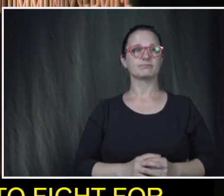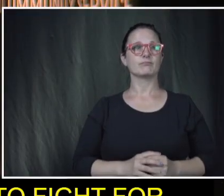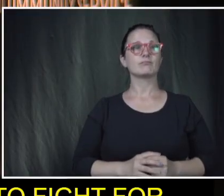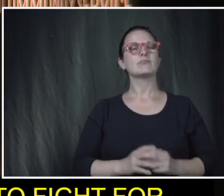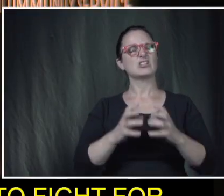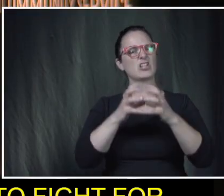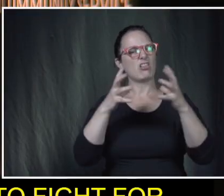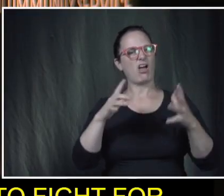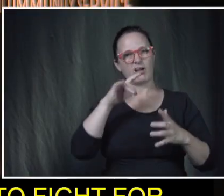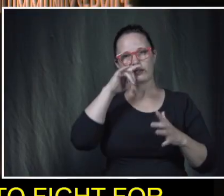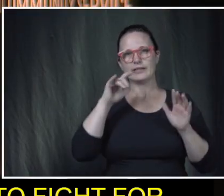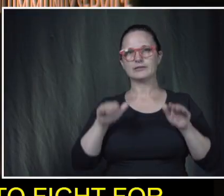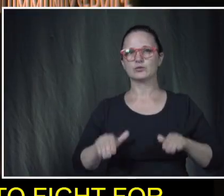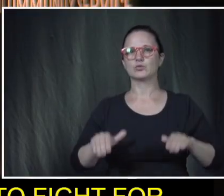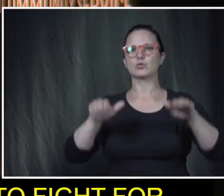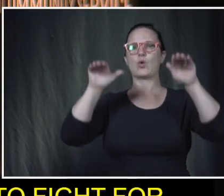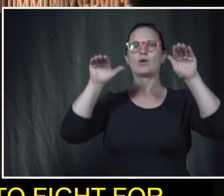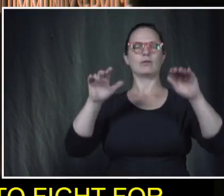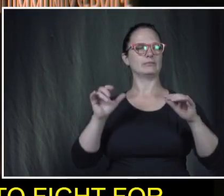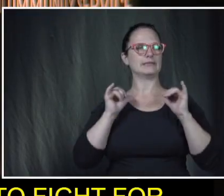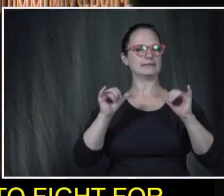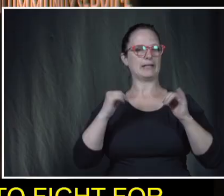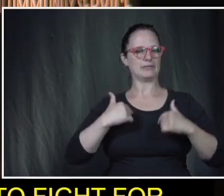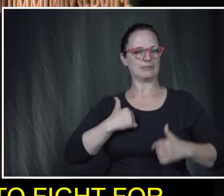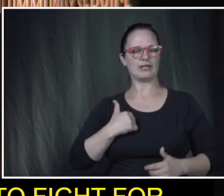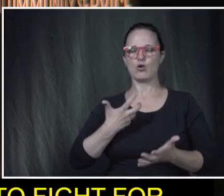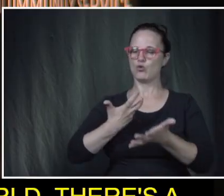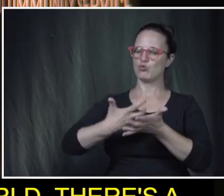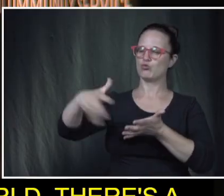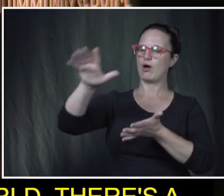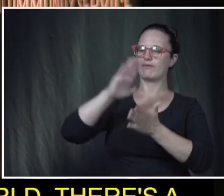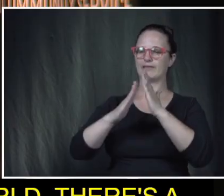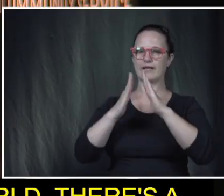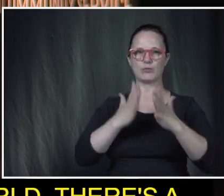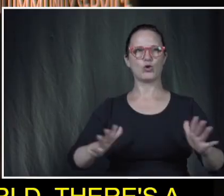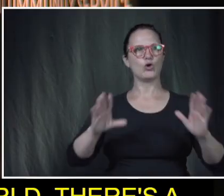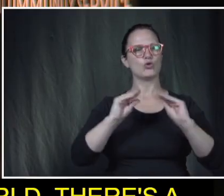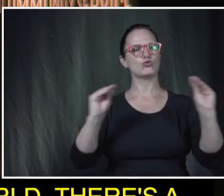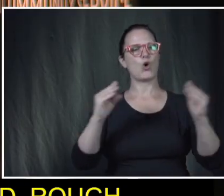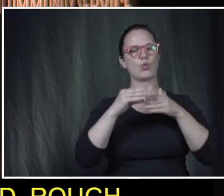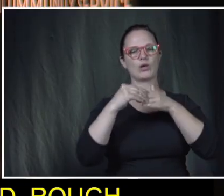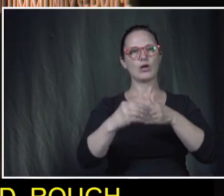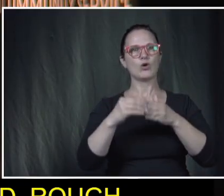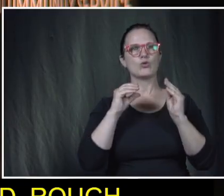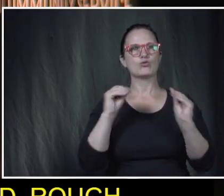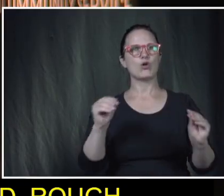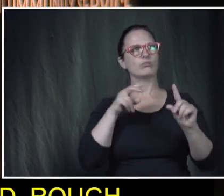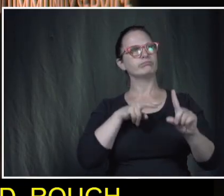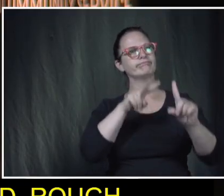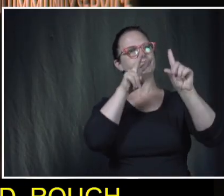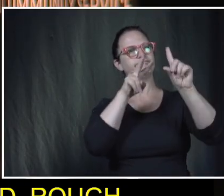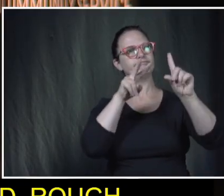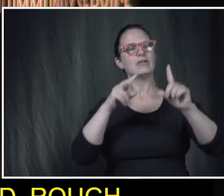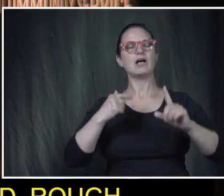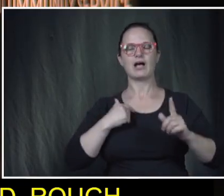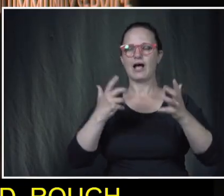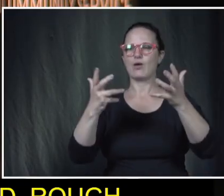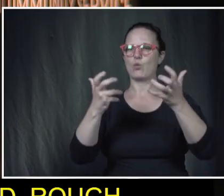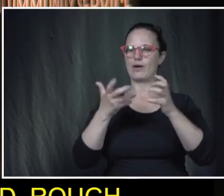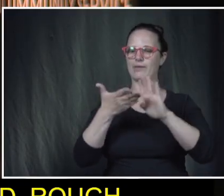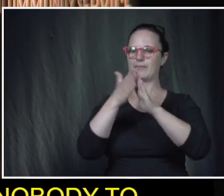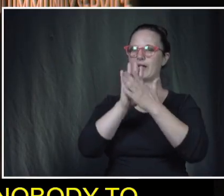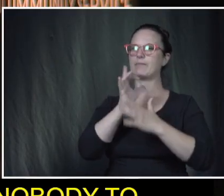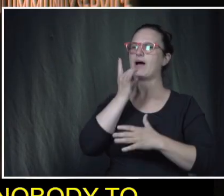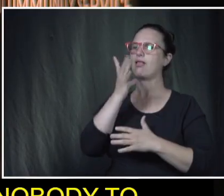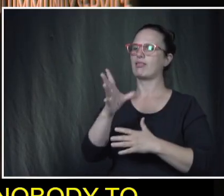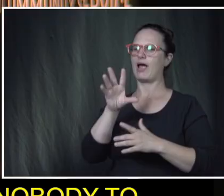lot of kids growing up like I did. Rough neighborhoods, no guidance, nobody to look up to. I want to be a light for them